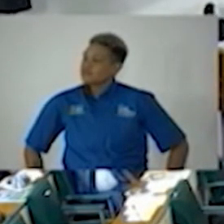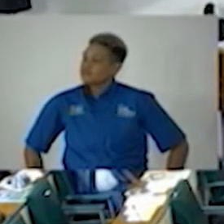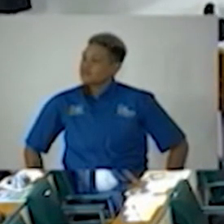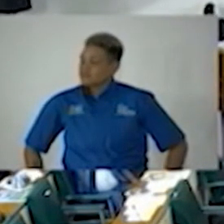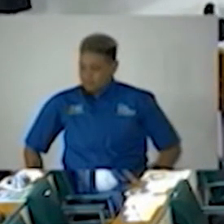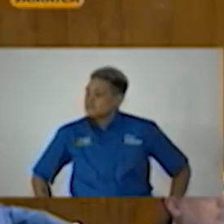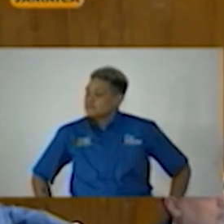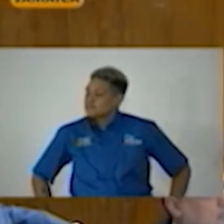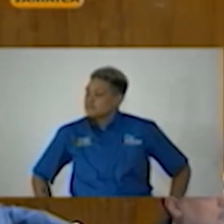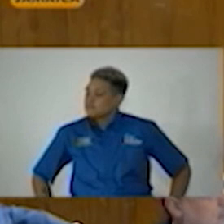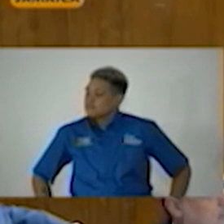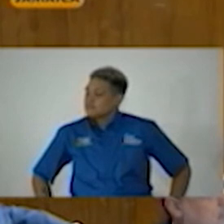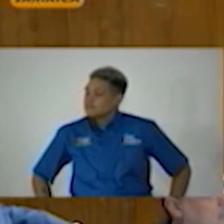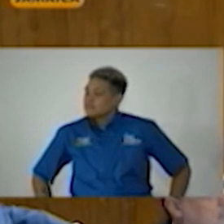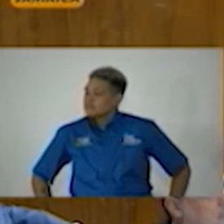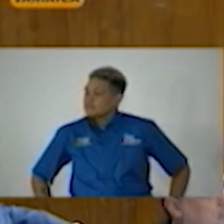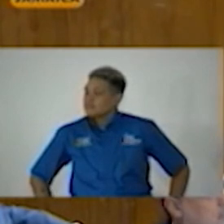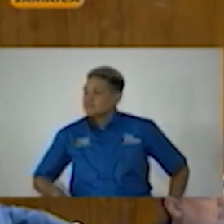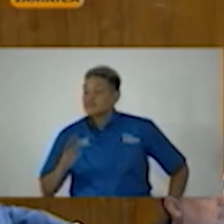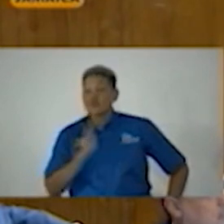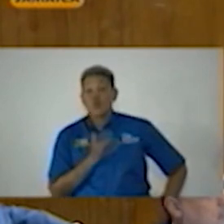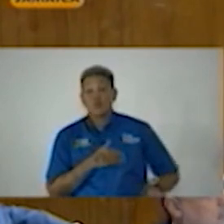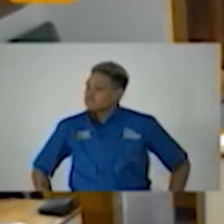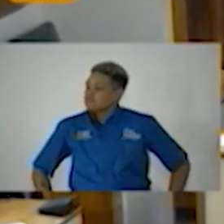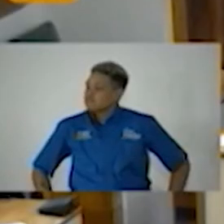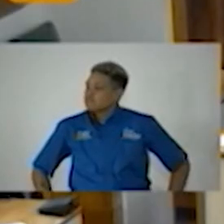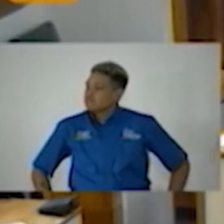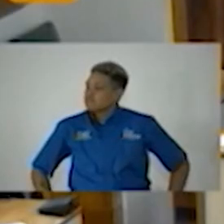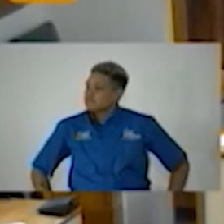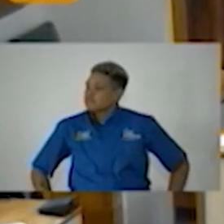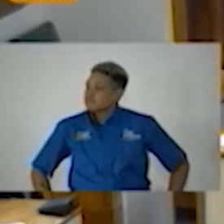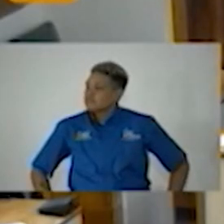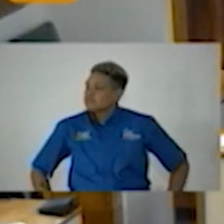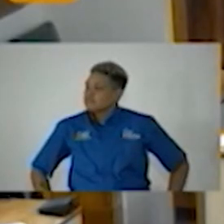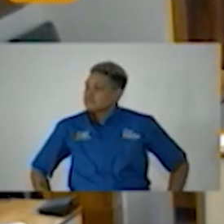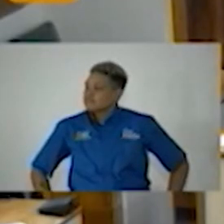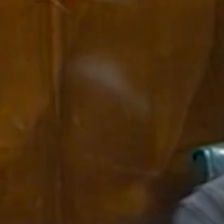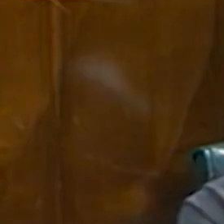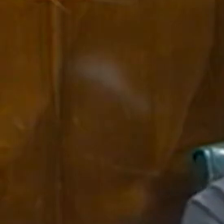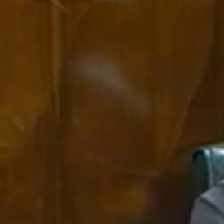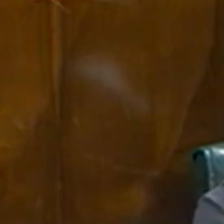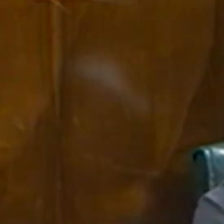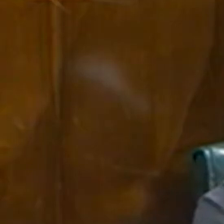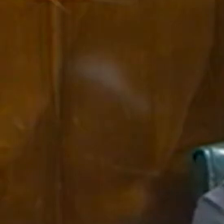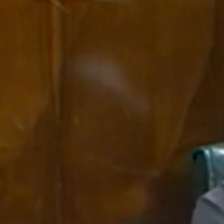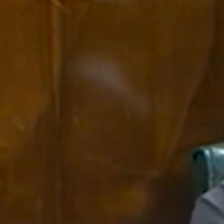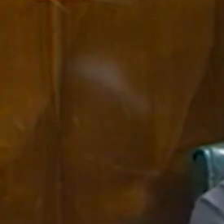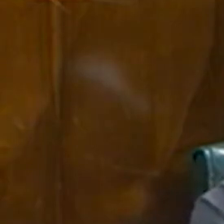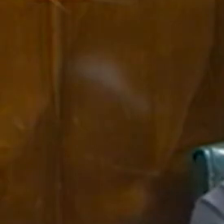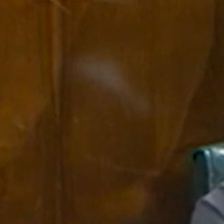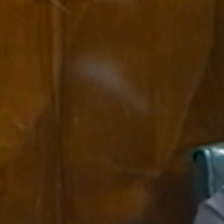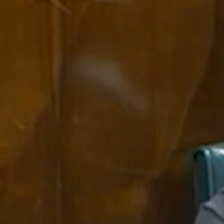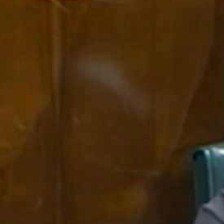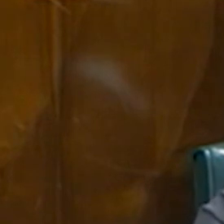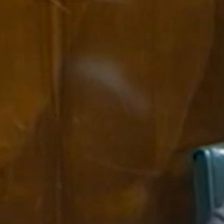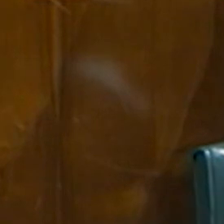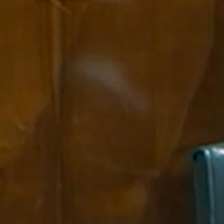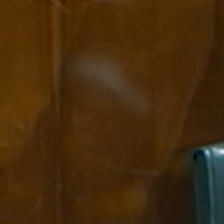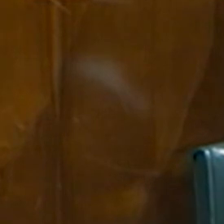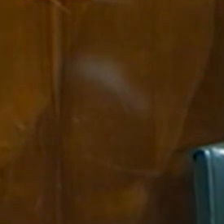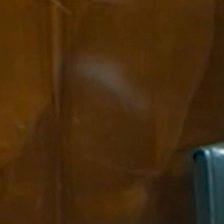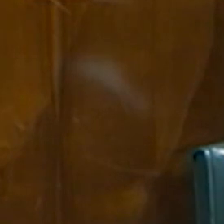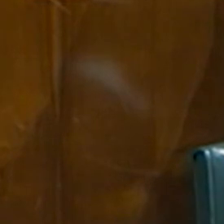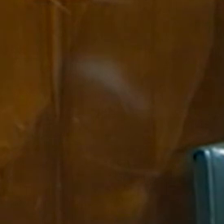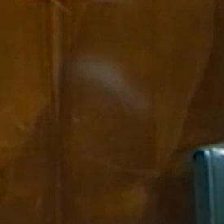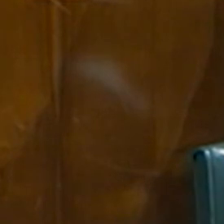selflessness, integrity, objectivity, accountability, openness, honesty, and leadership. Those same